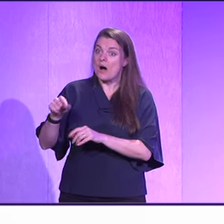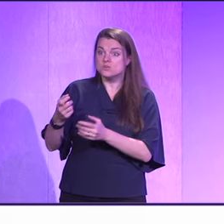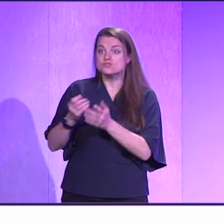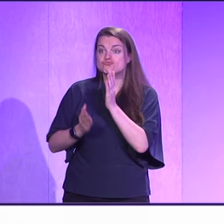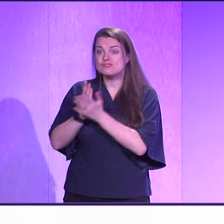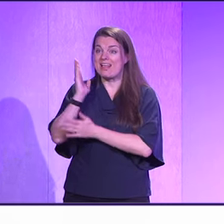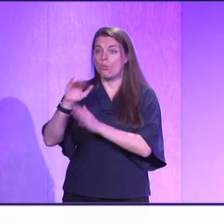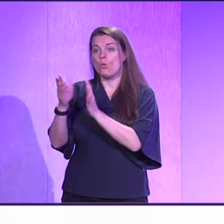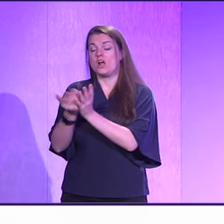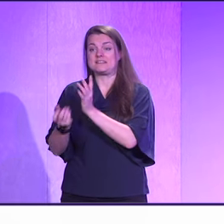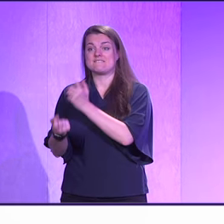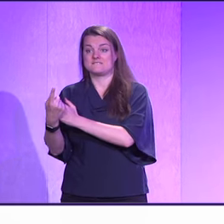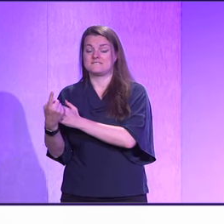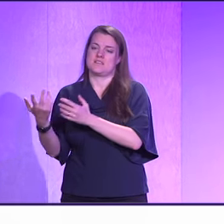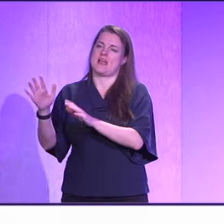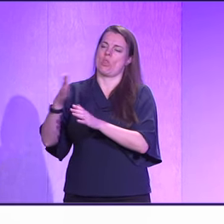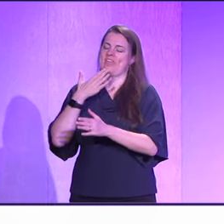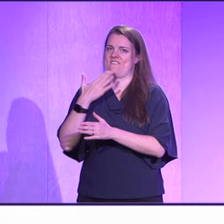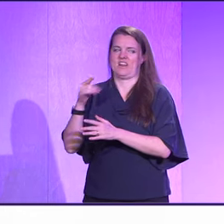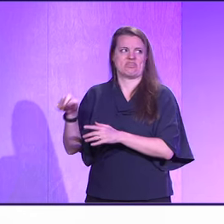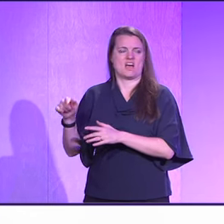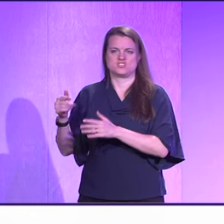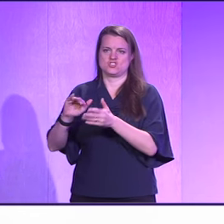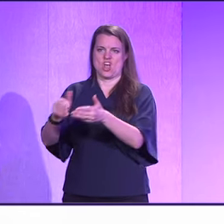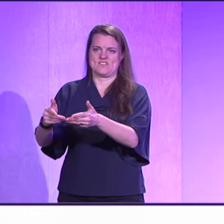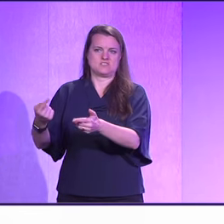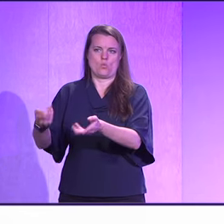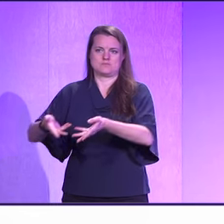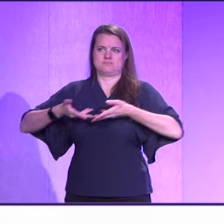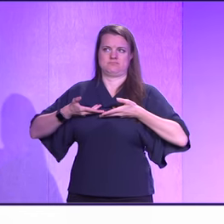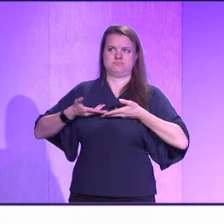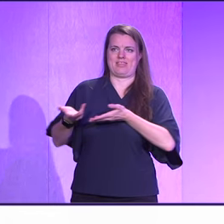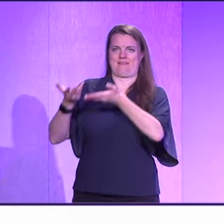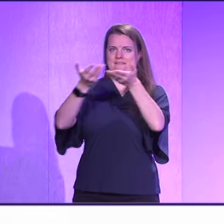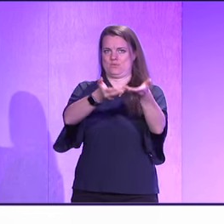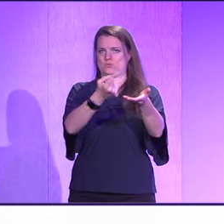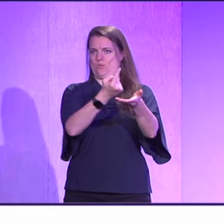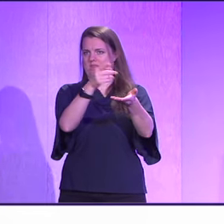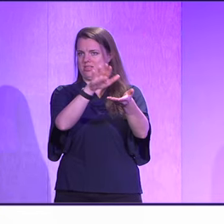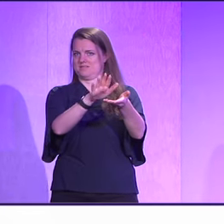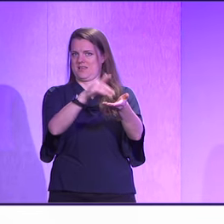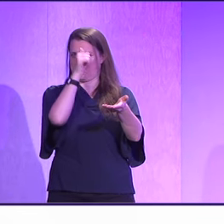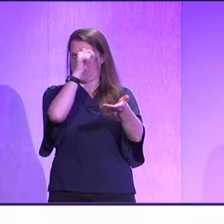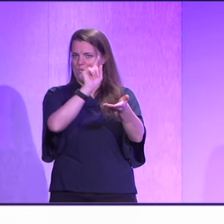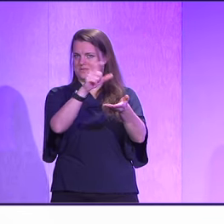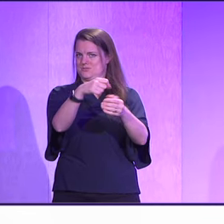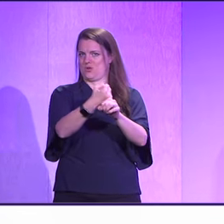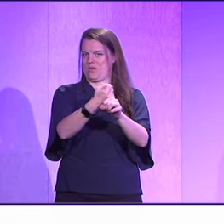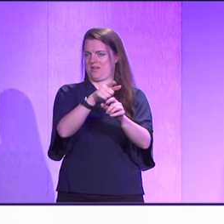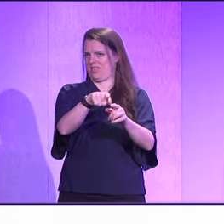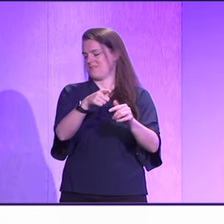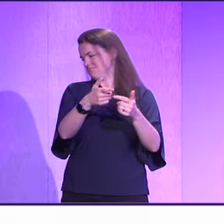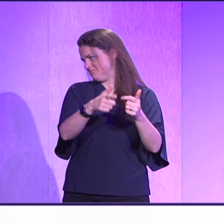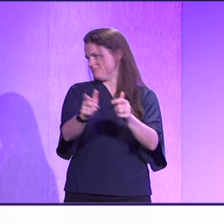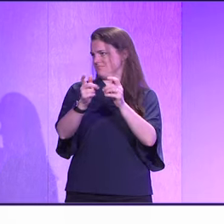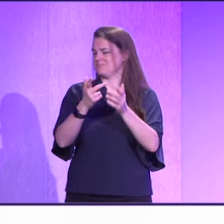Thankfully, they give the migration of that service to someone better than me. He's here, he hasn't tore his hair out failing, he knows what he's doing, he's good at his job, the